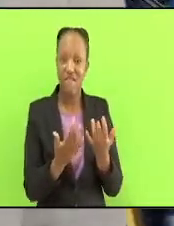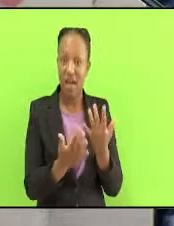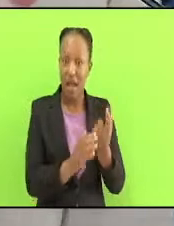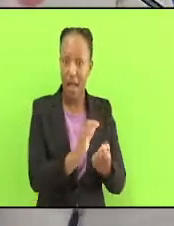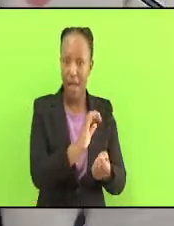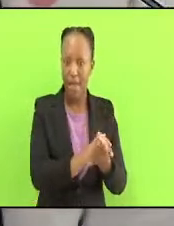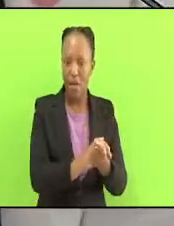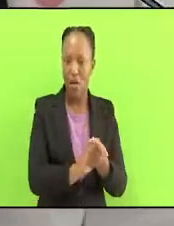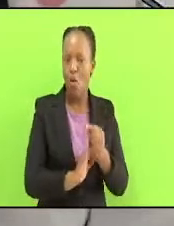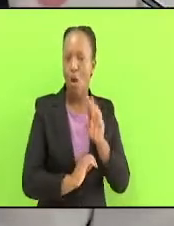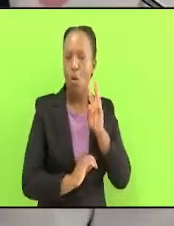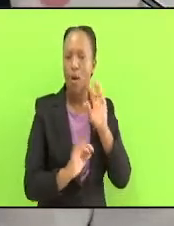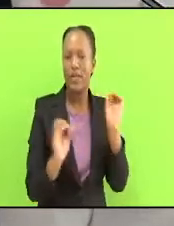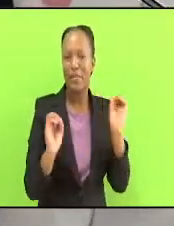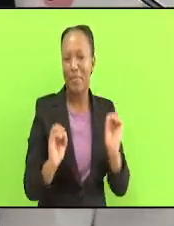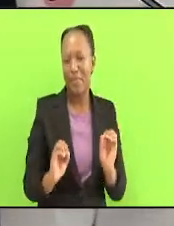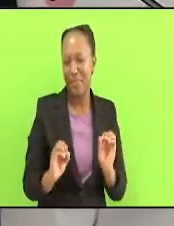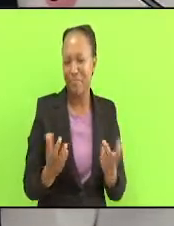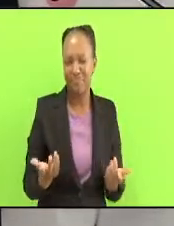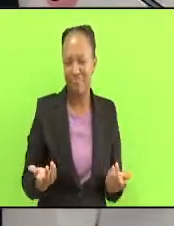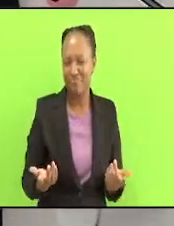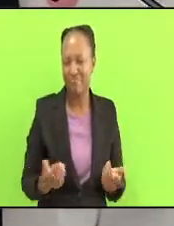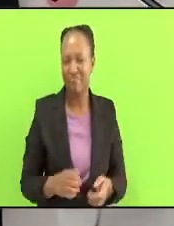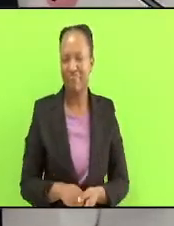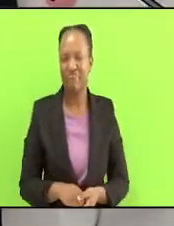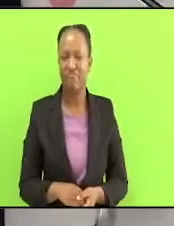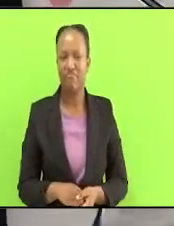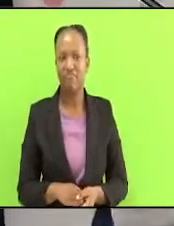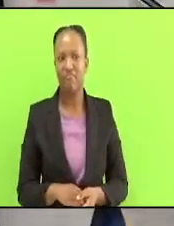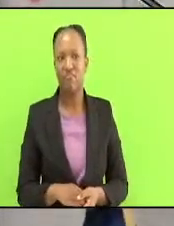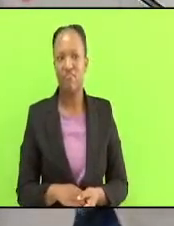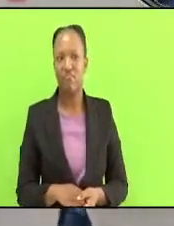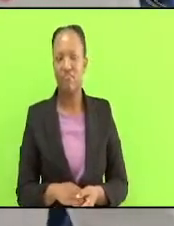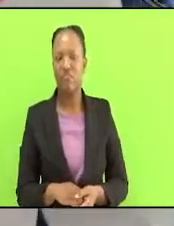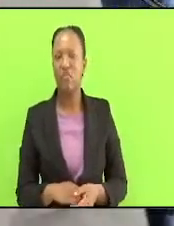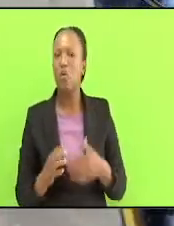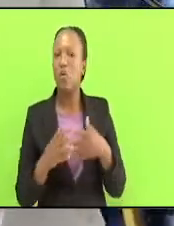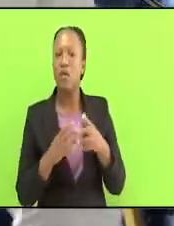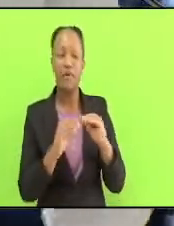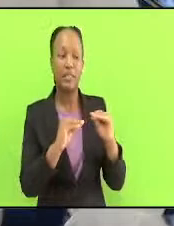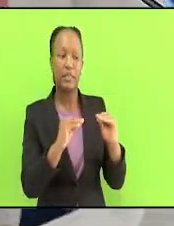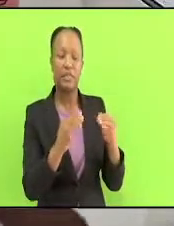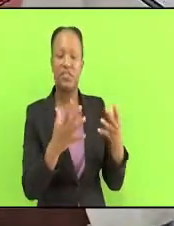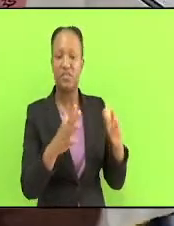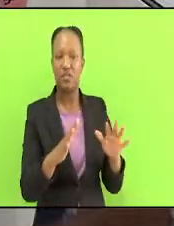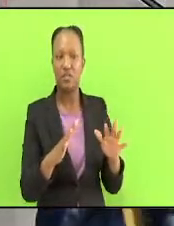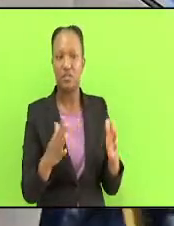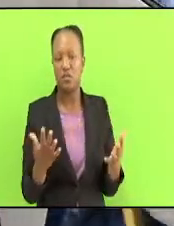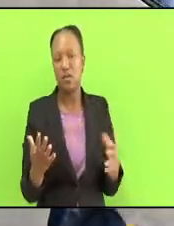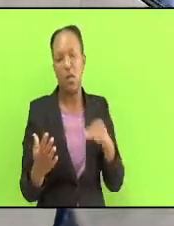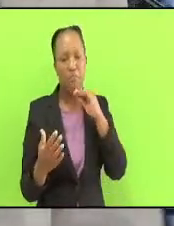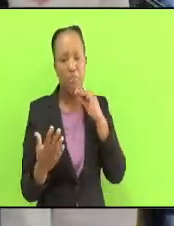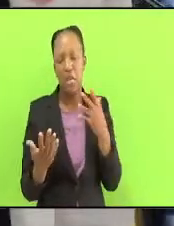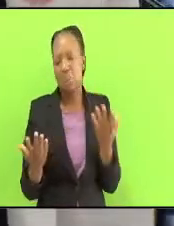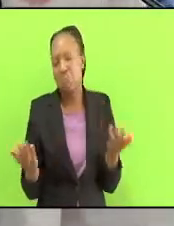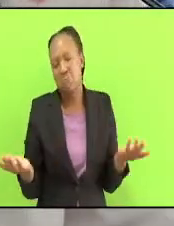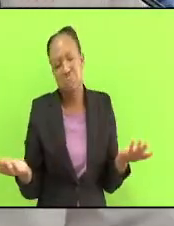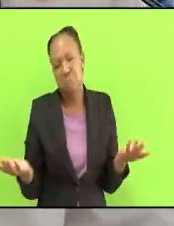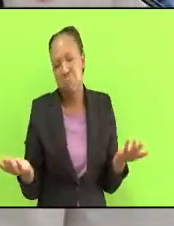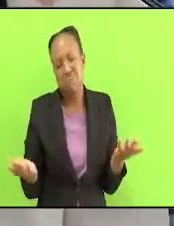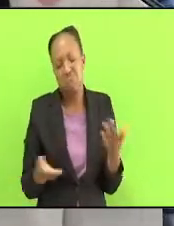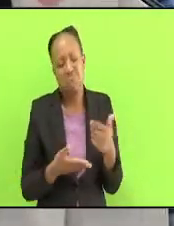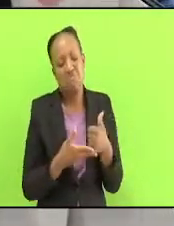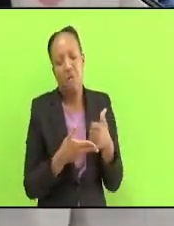to do when there is a fire breakout and there is no water? Ho tshwere ntho ne re ba ruta yone ho tshwere like e wetse fela mo e wetse.